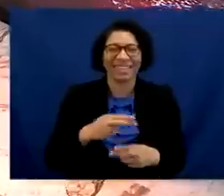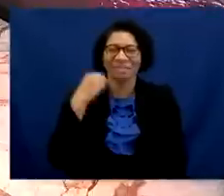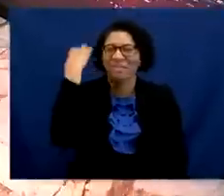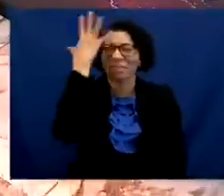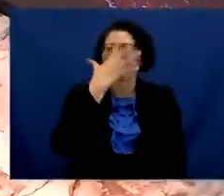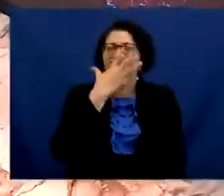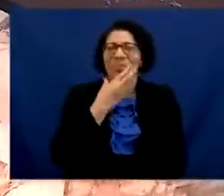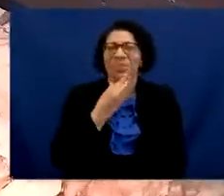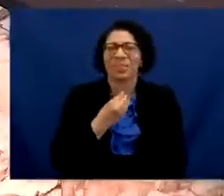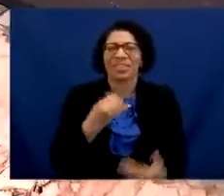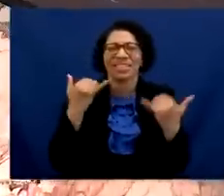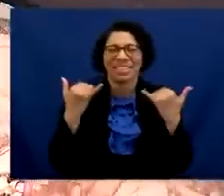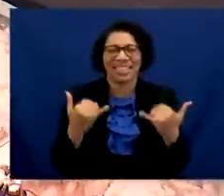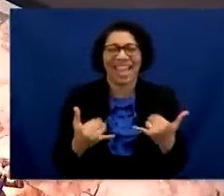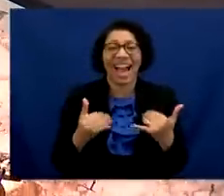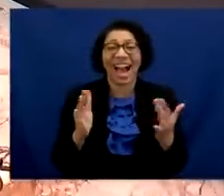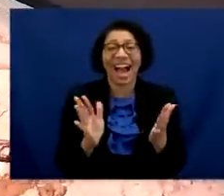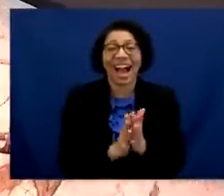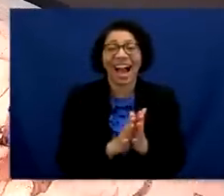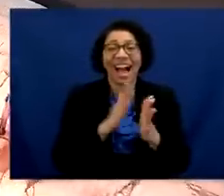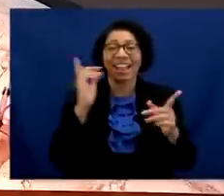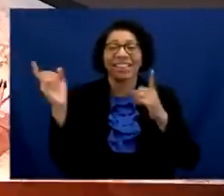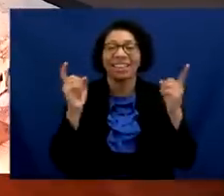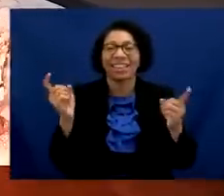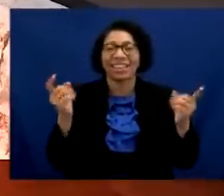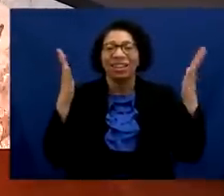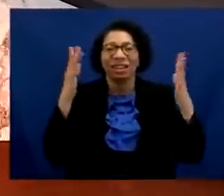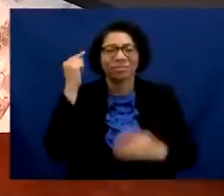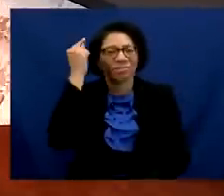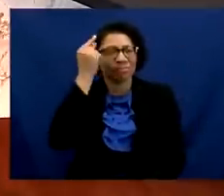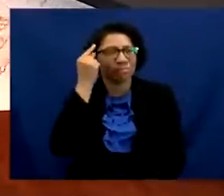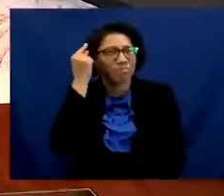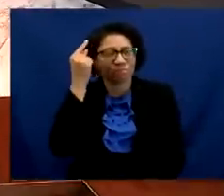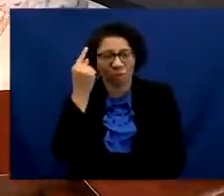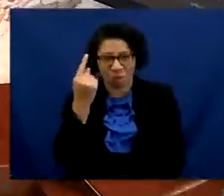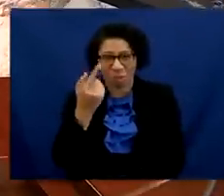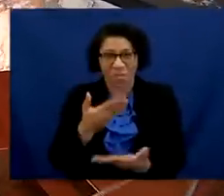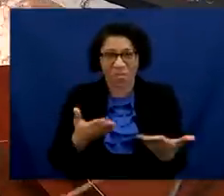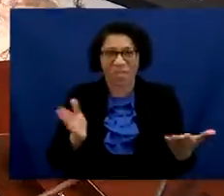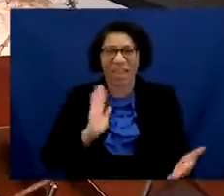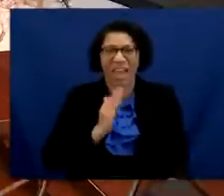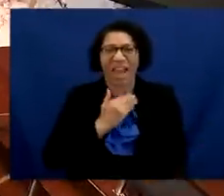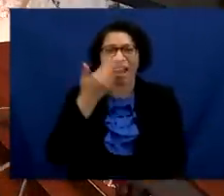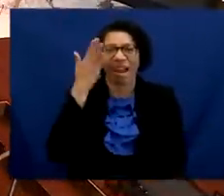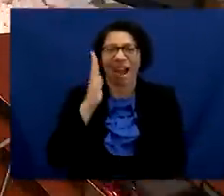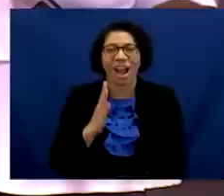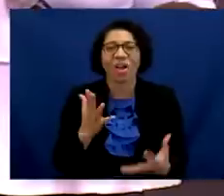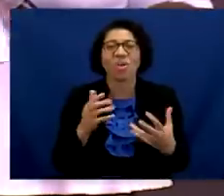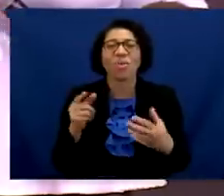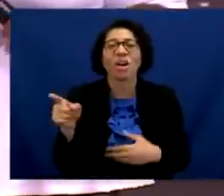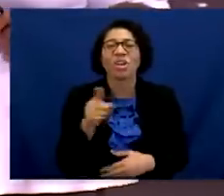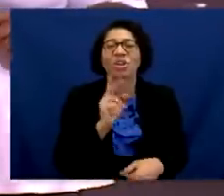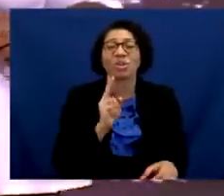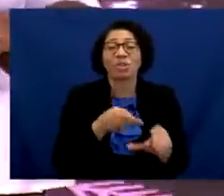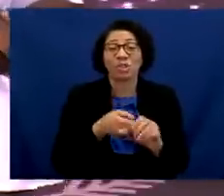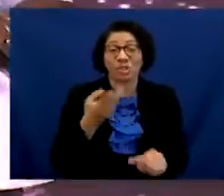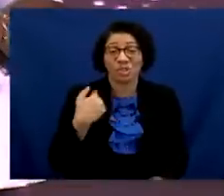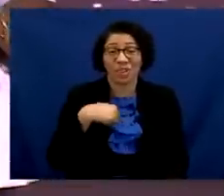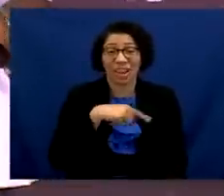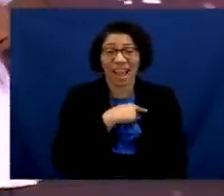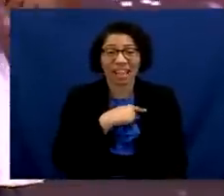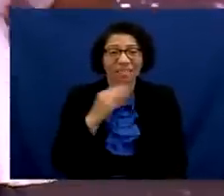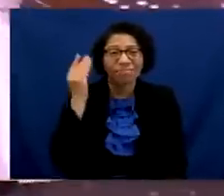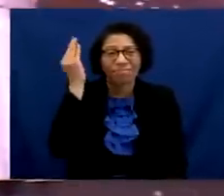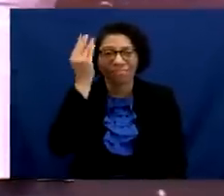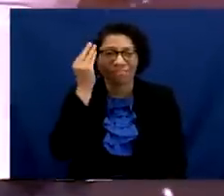this morning. Hallelujah. I want you to think of one thing about our God. And as we sing this song, I want you to join in with us as we reflect